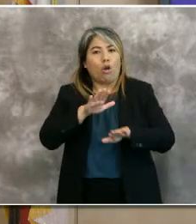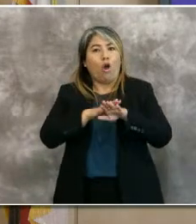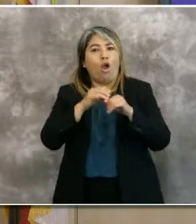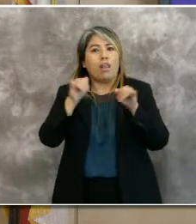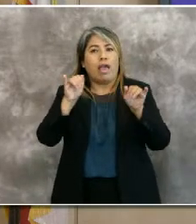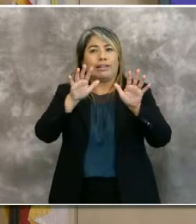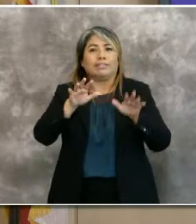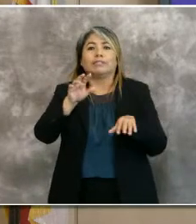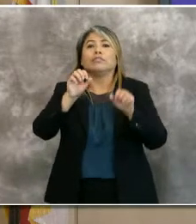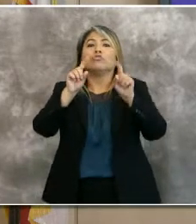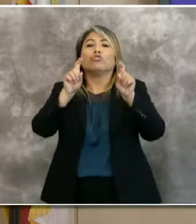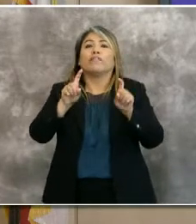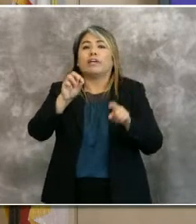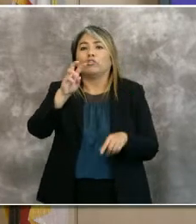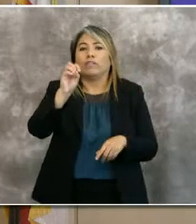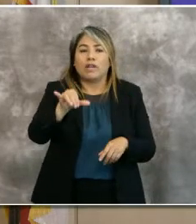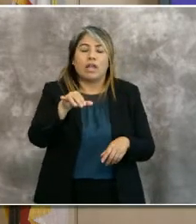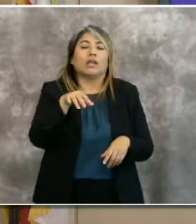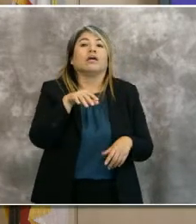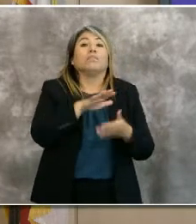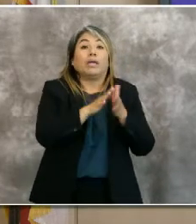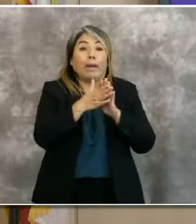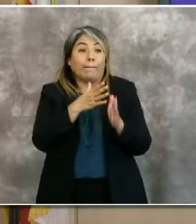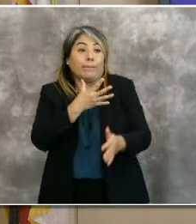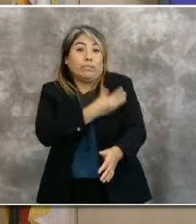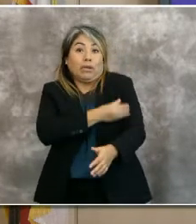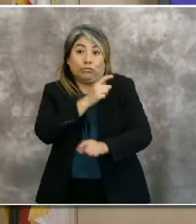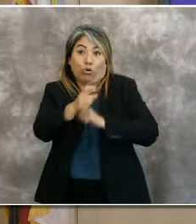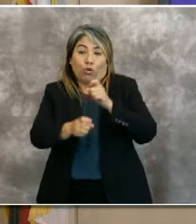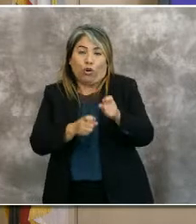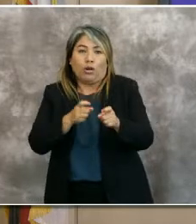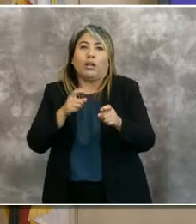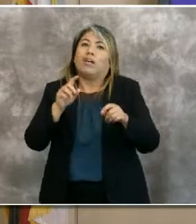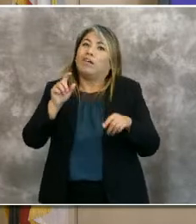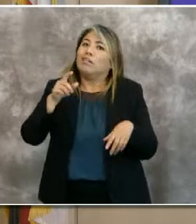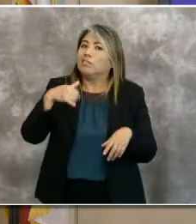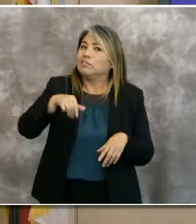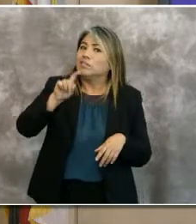from 33 the prior week, but we could still use more.